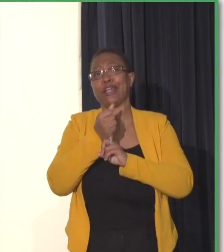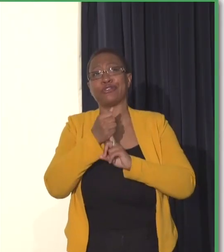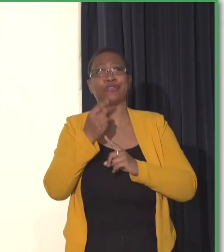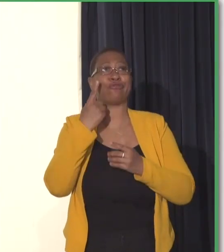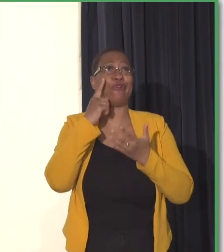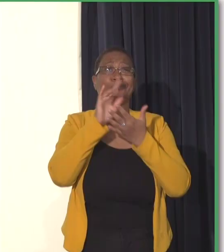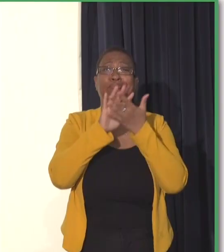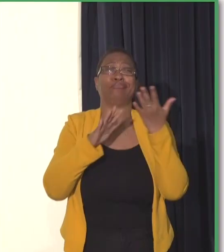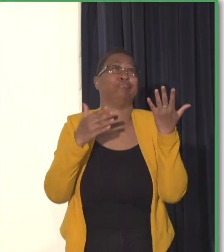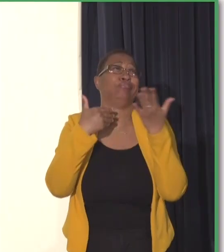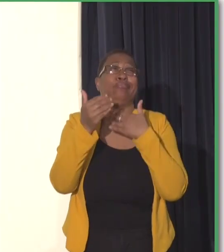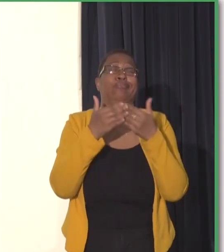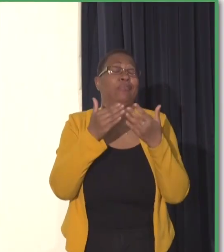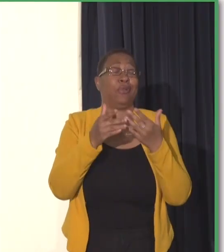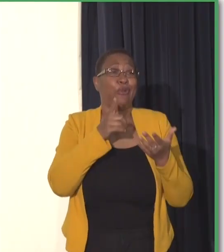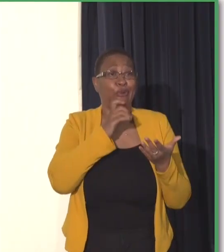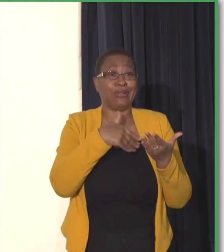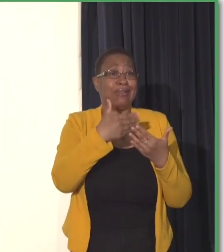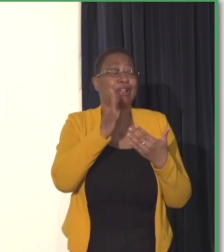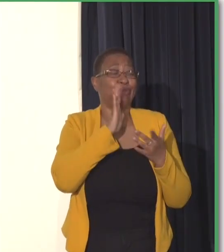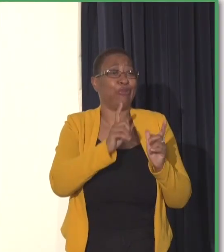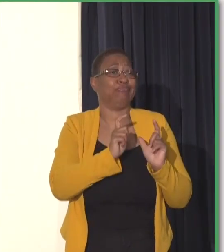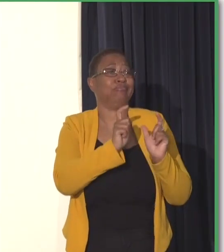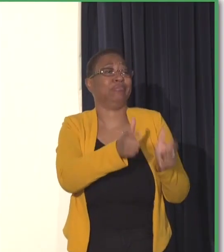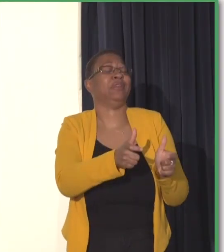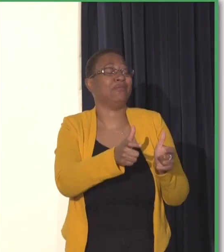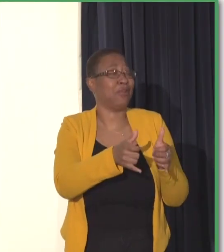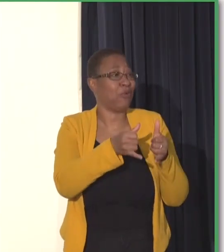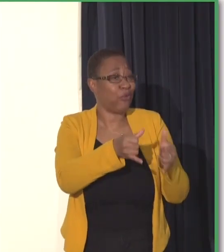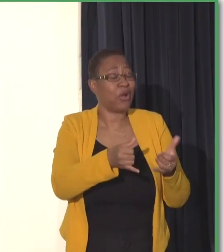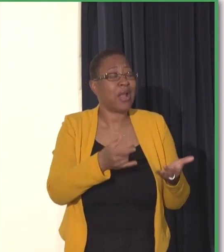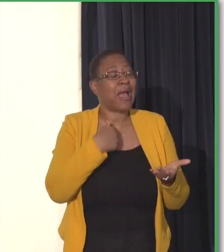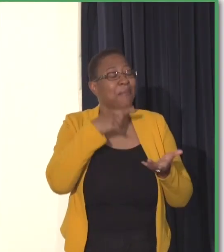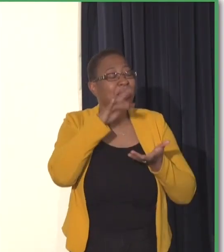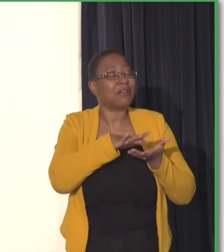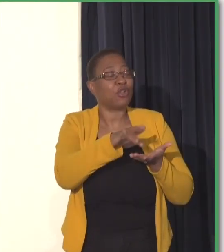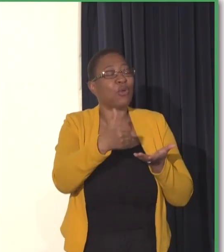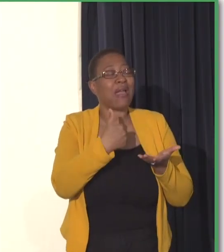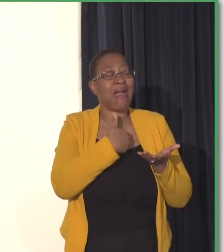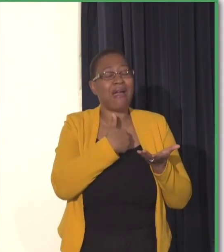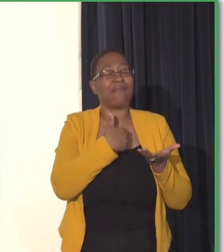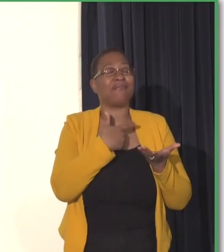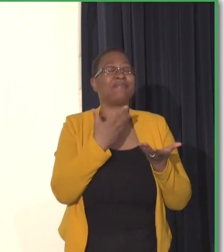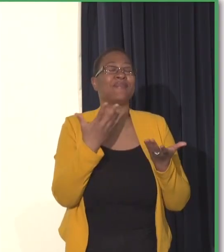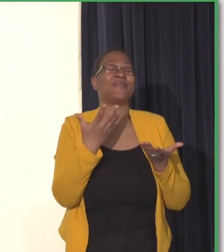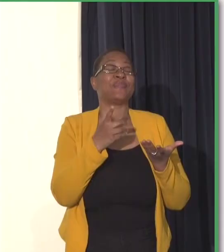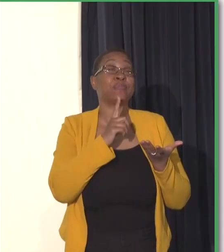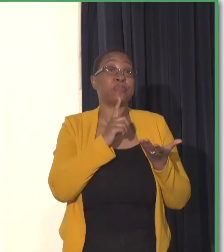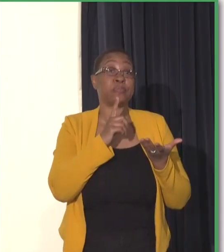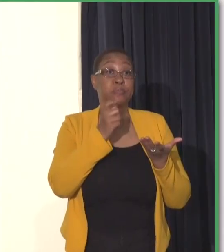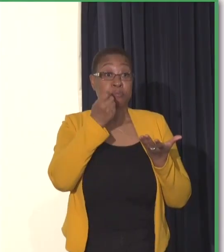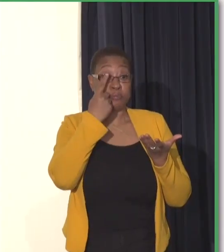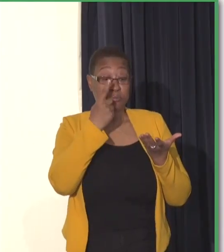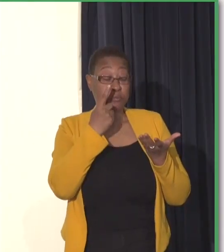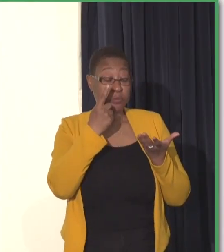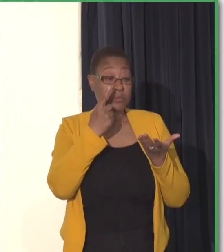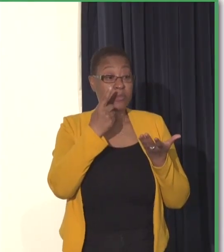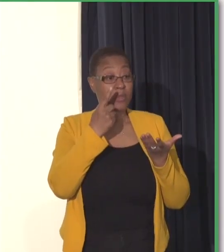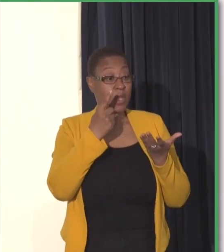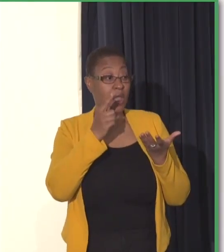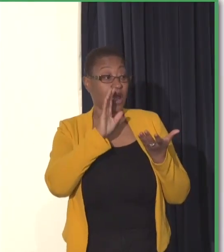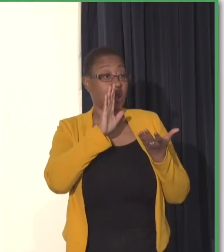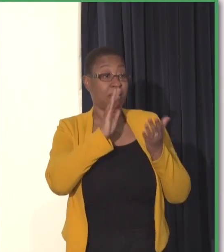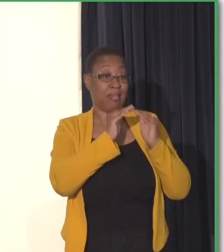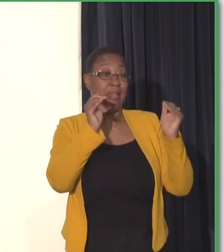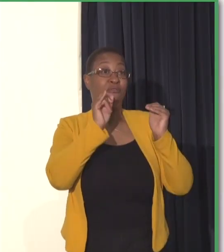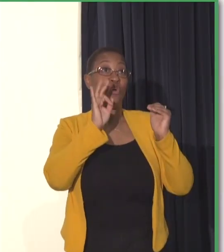what. I mean, who's next? No, really. I believe you have such a low level of manipulation, you let anybody